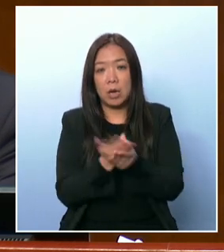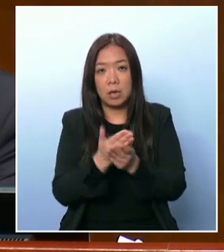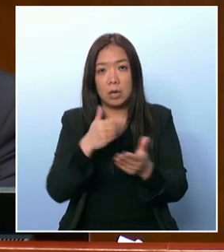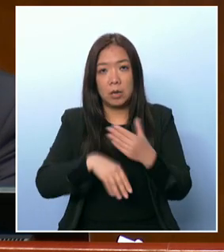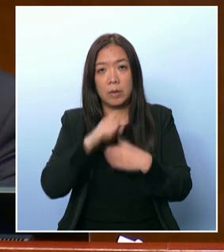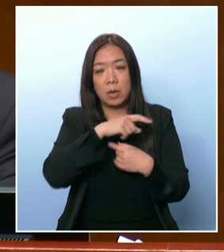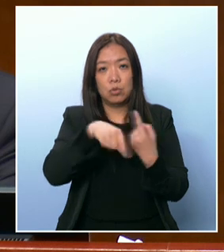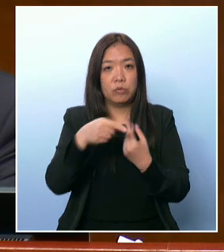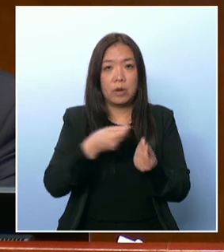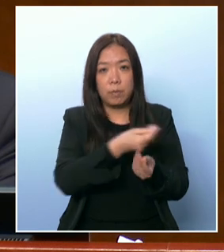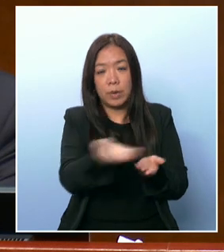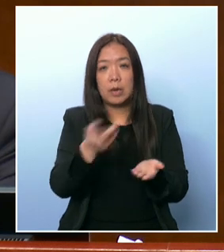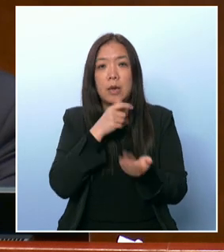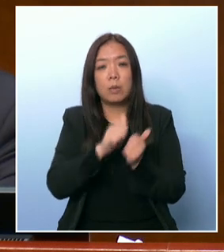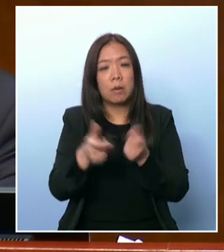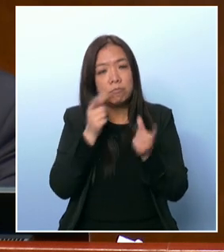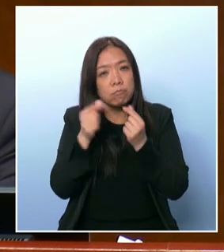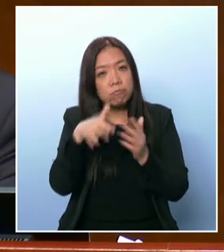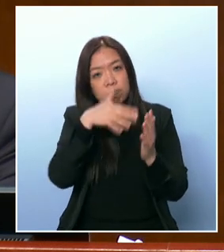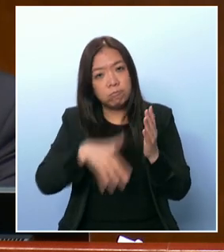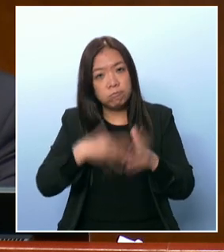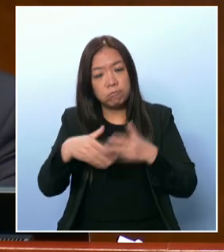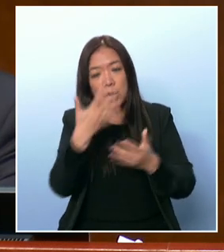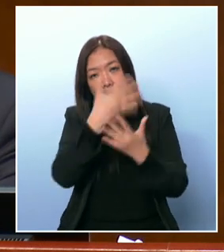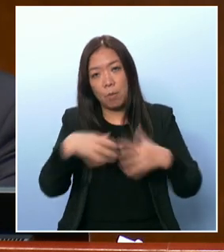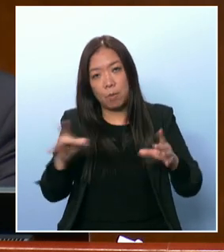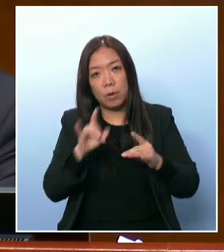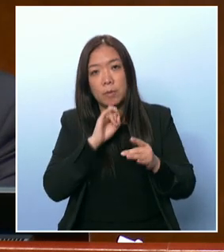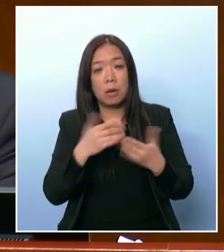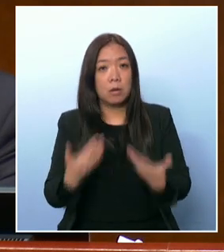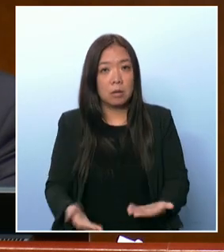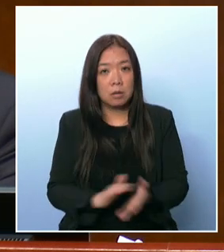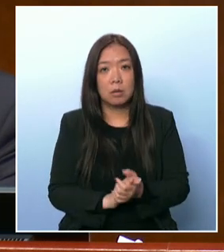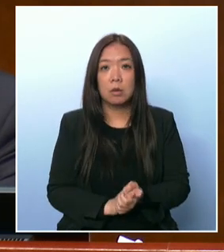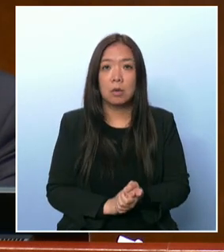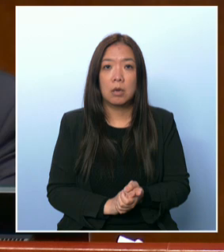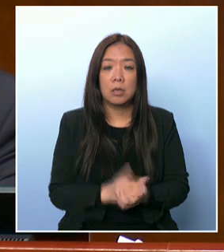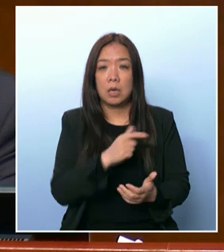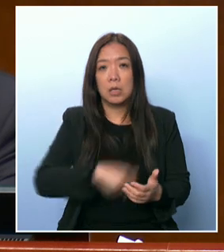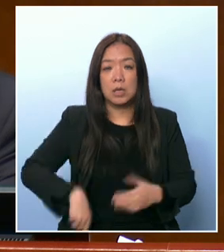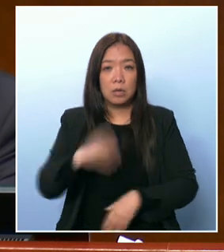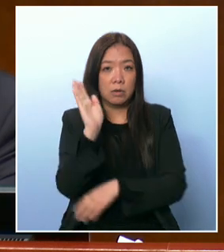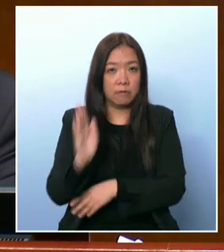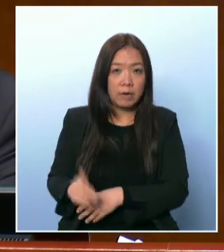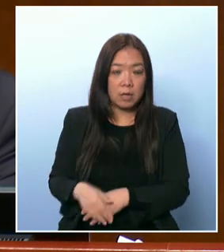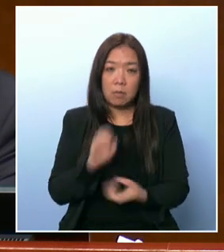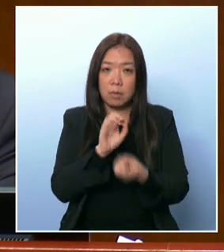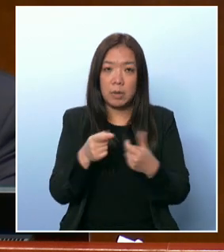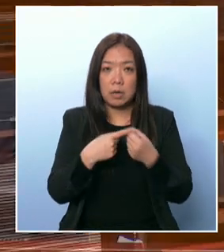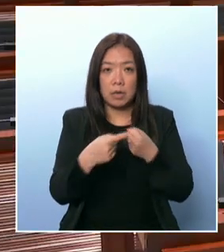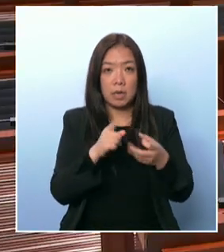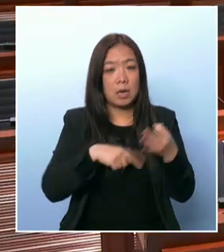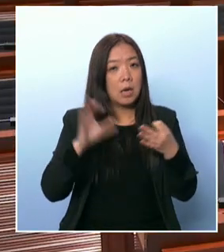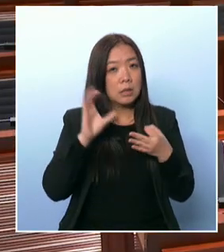Now, please refer to the letter dated the 13th of March from Ms. Elizabeth Quartz concerning